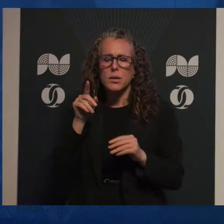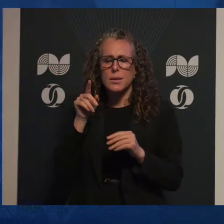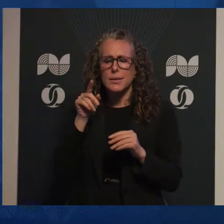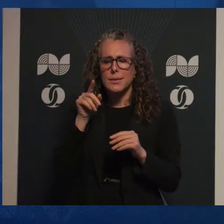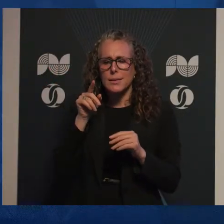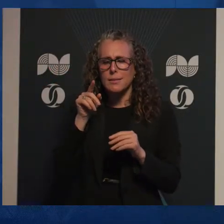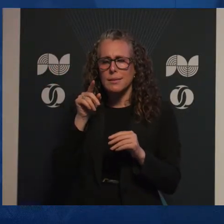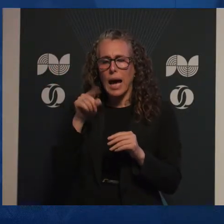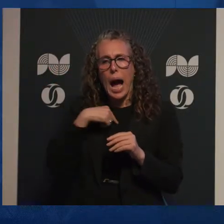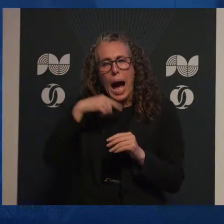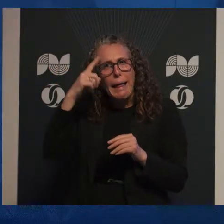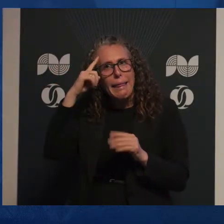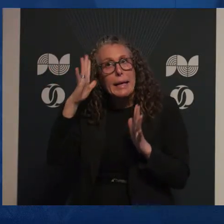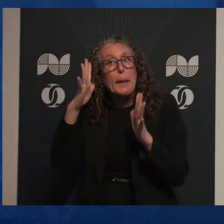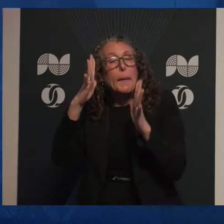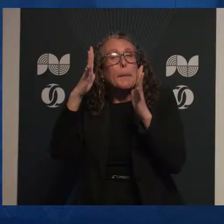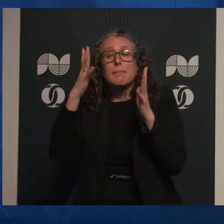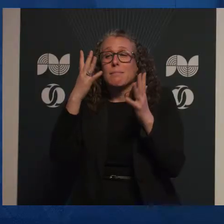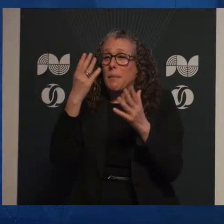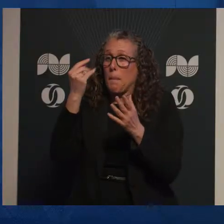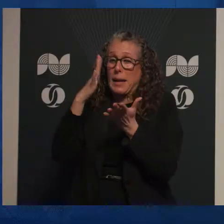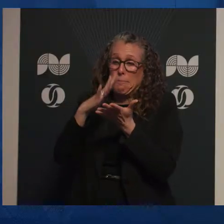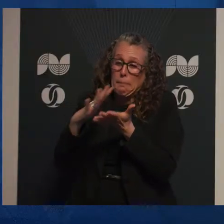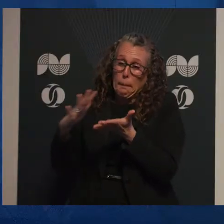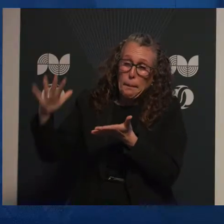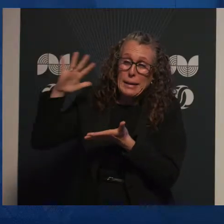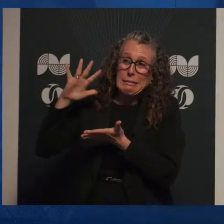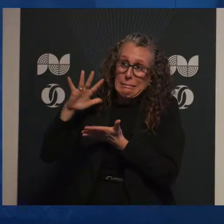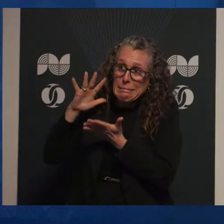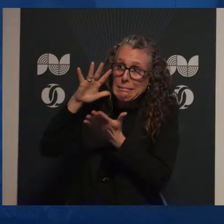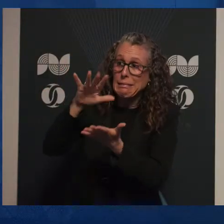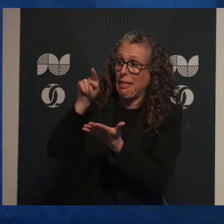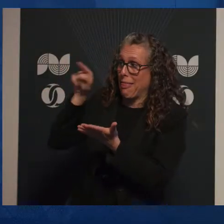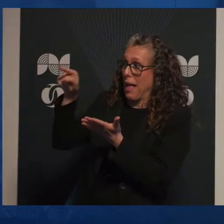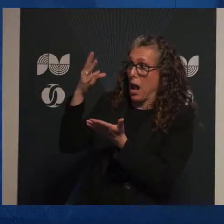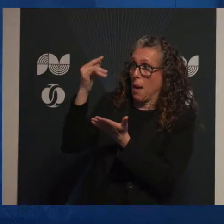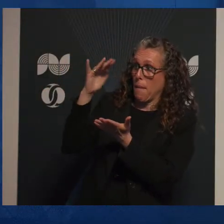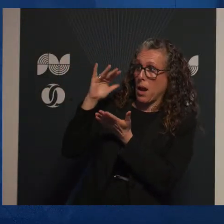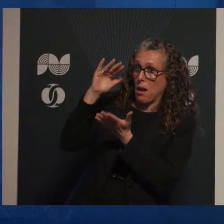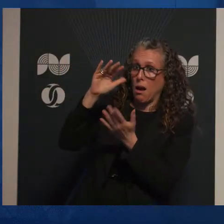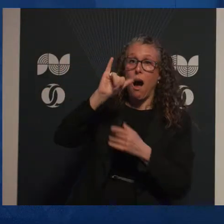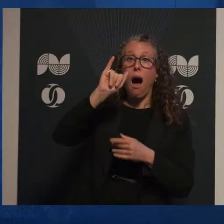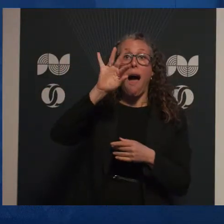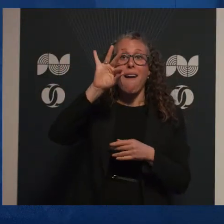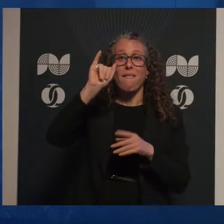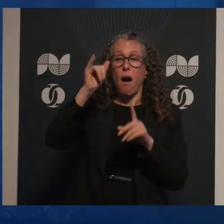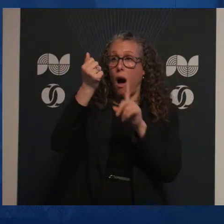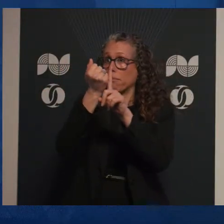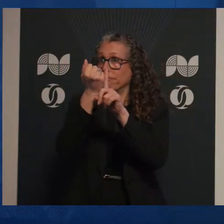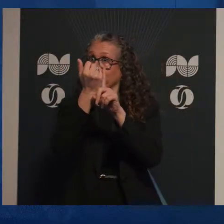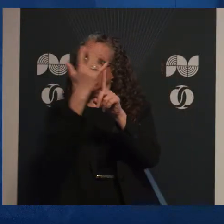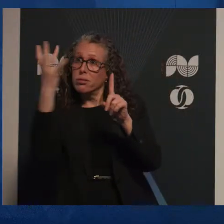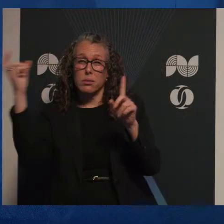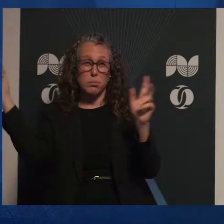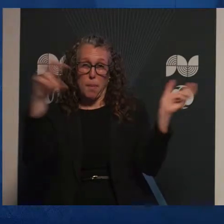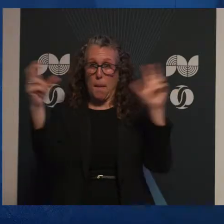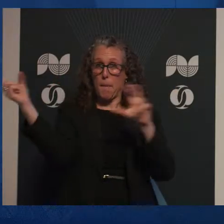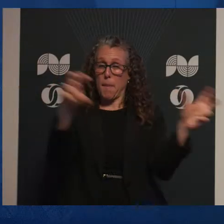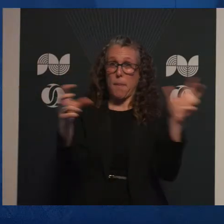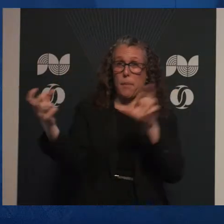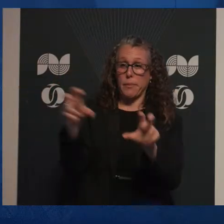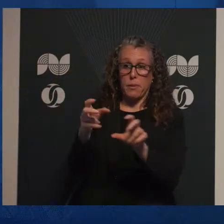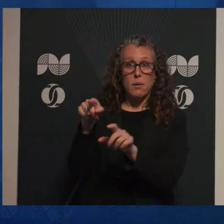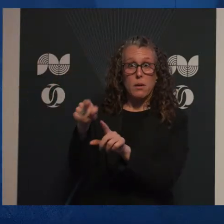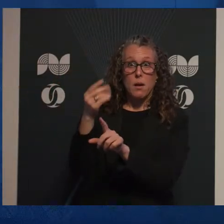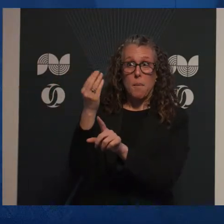big investments which are drawing funds from a multitude of IFIs, we have to work to see can